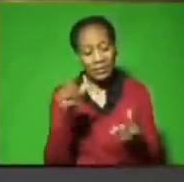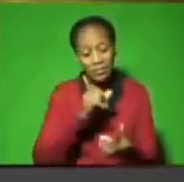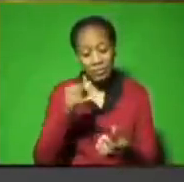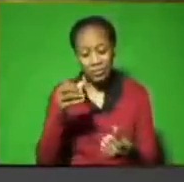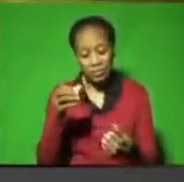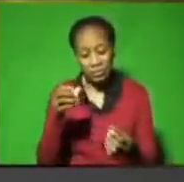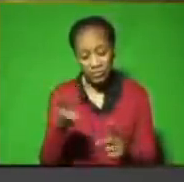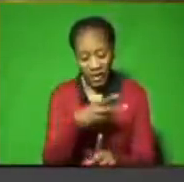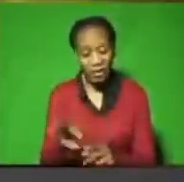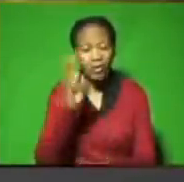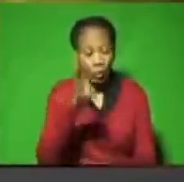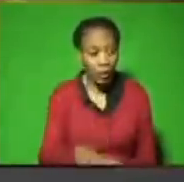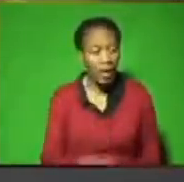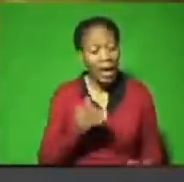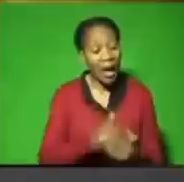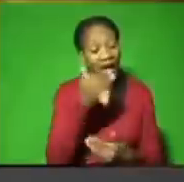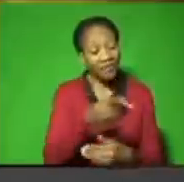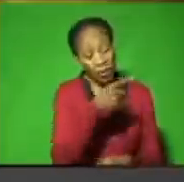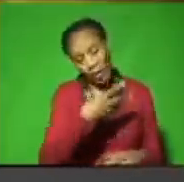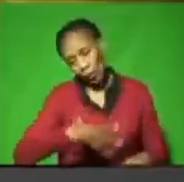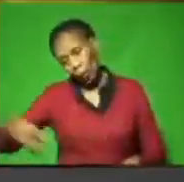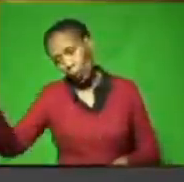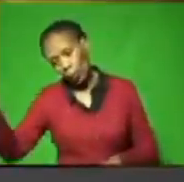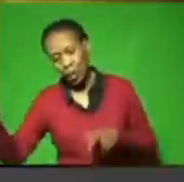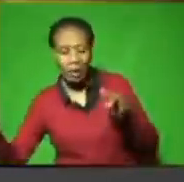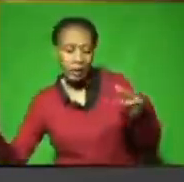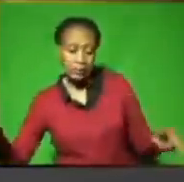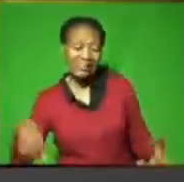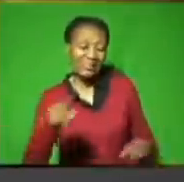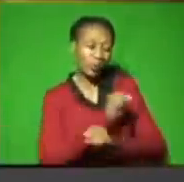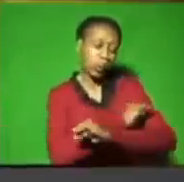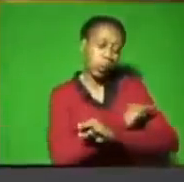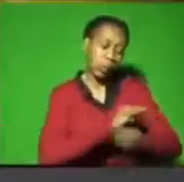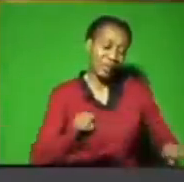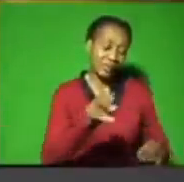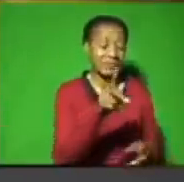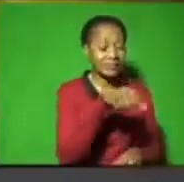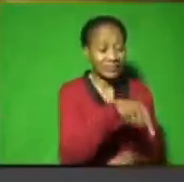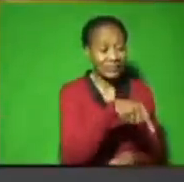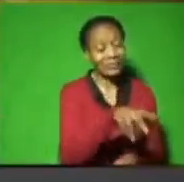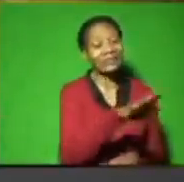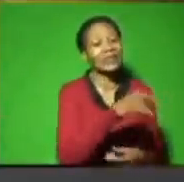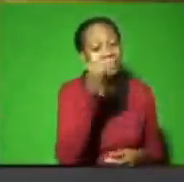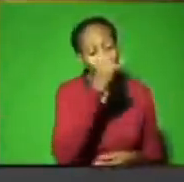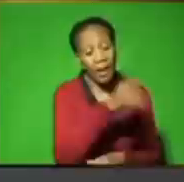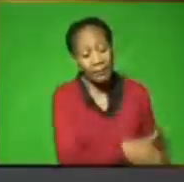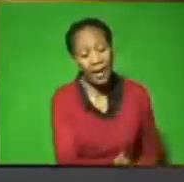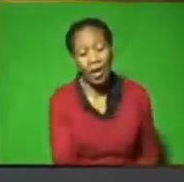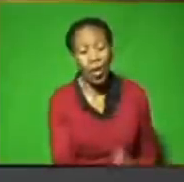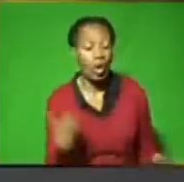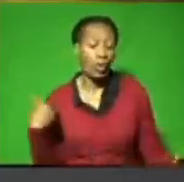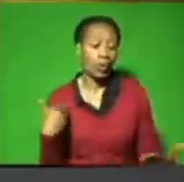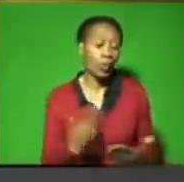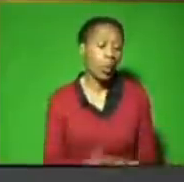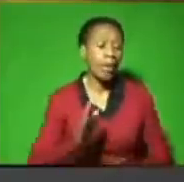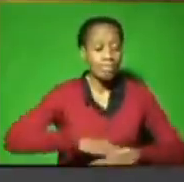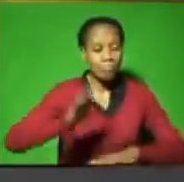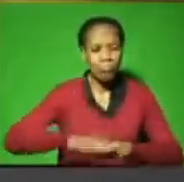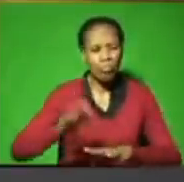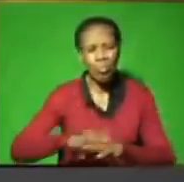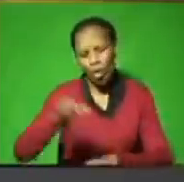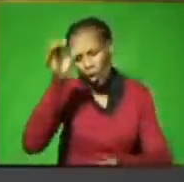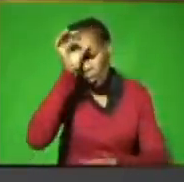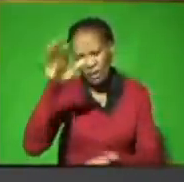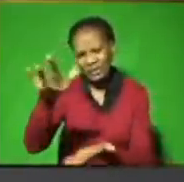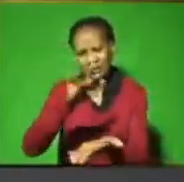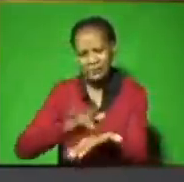Town. After you left, the situation became even worse. Today, there are more police